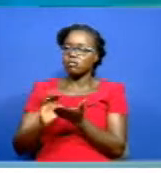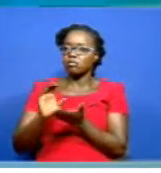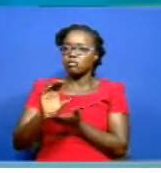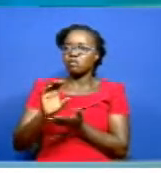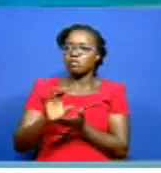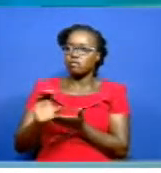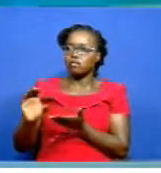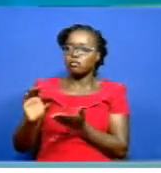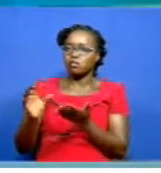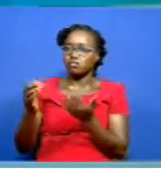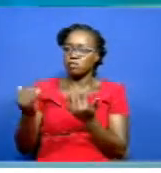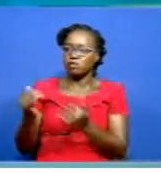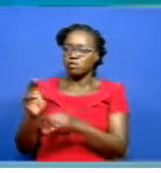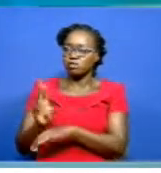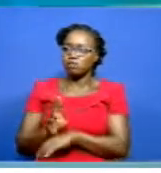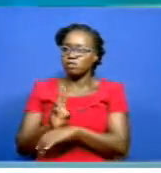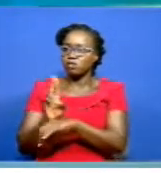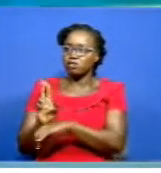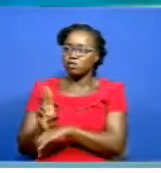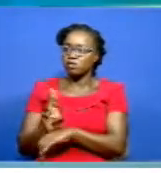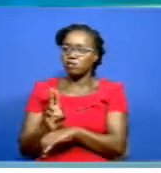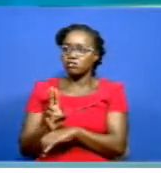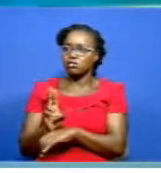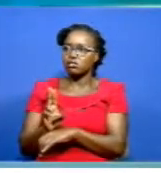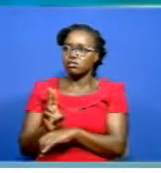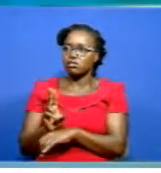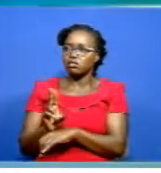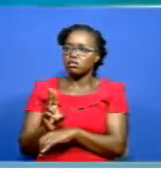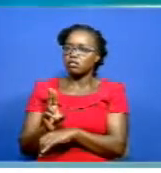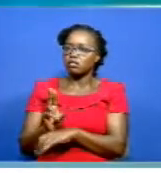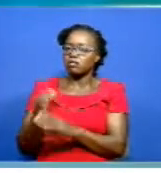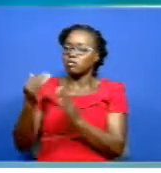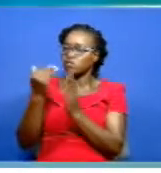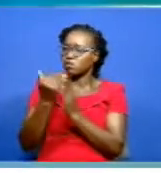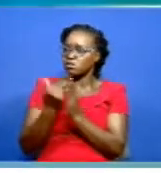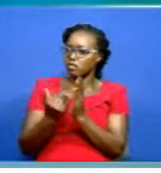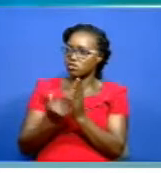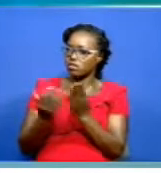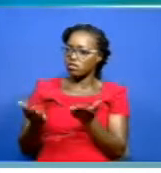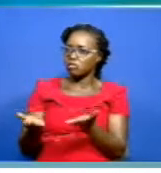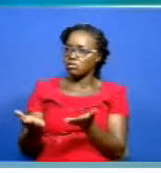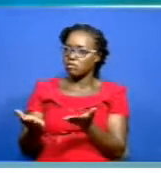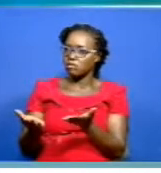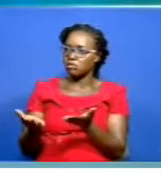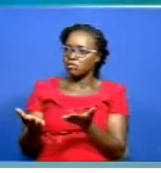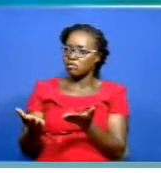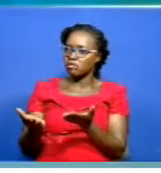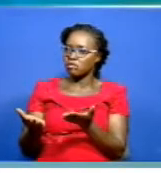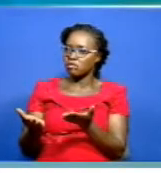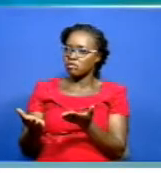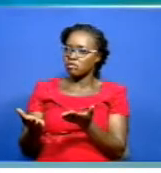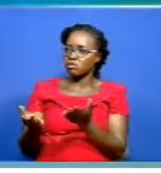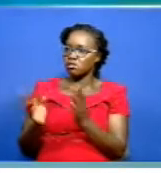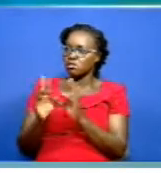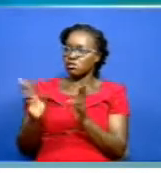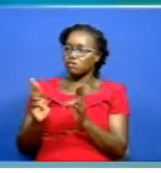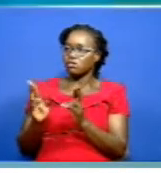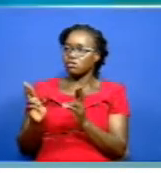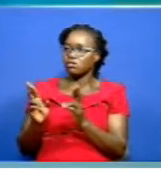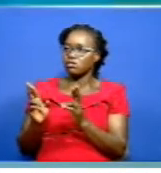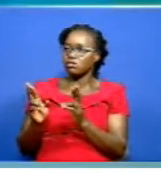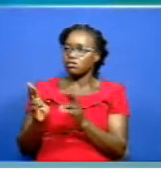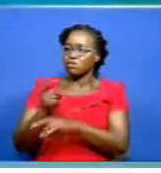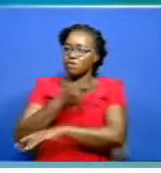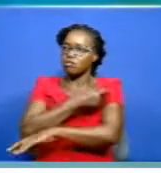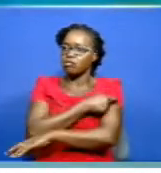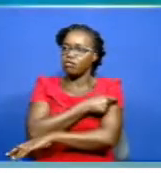we are currently utilizing the current structures that are already available. That is, we already do routine